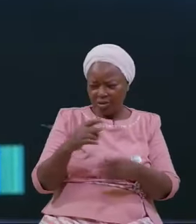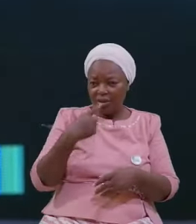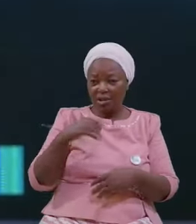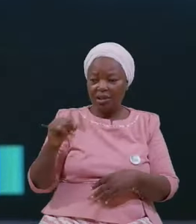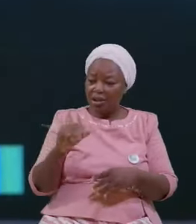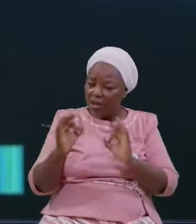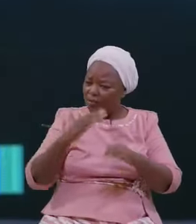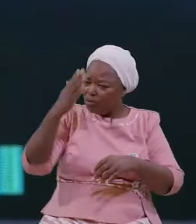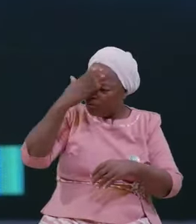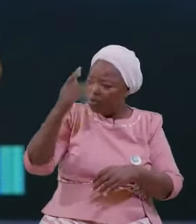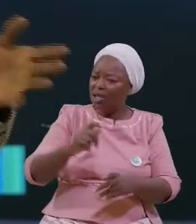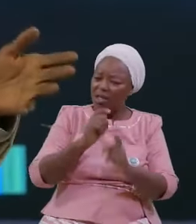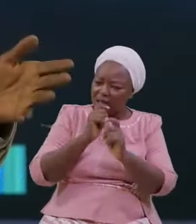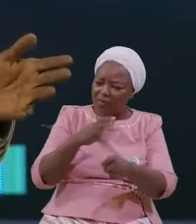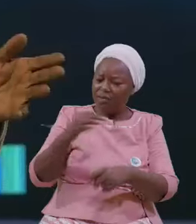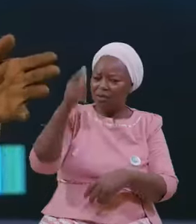of God,